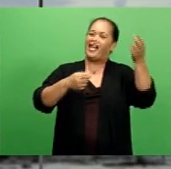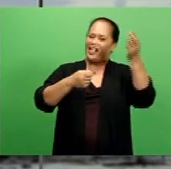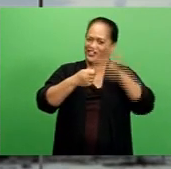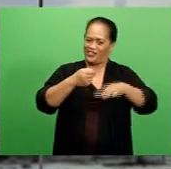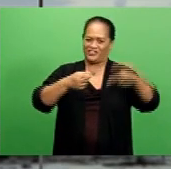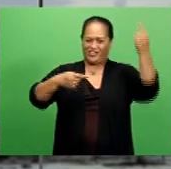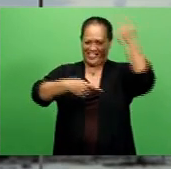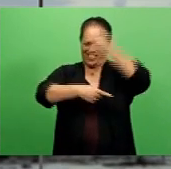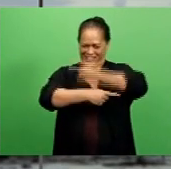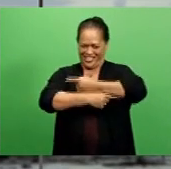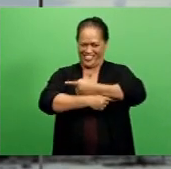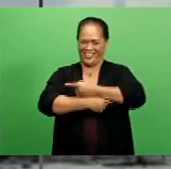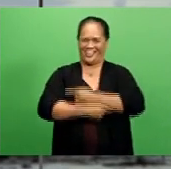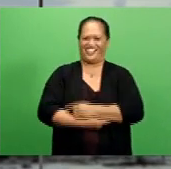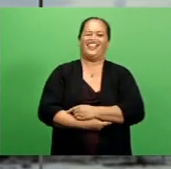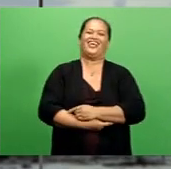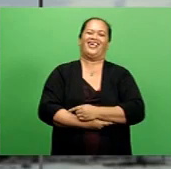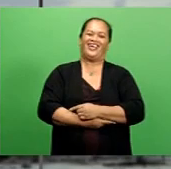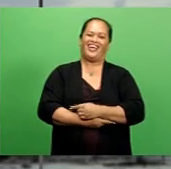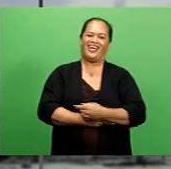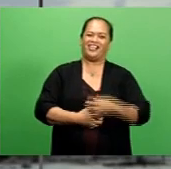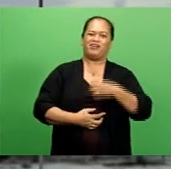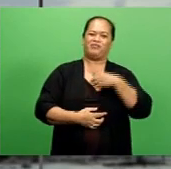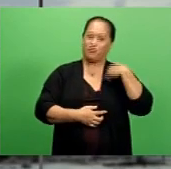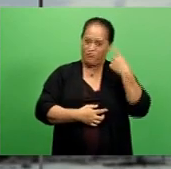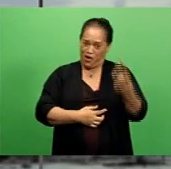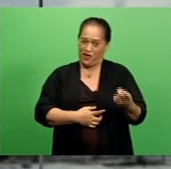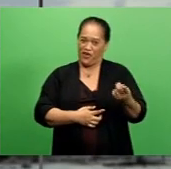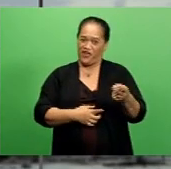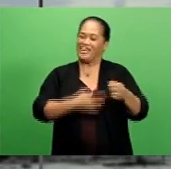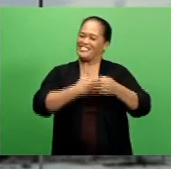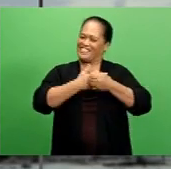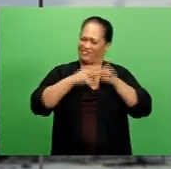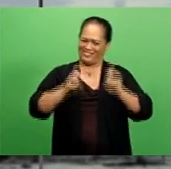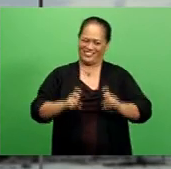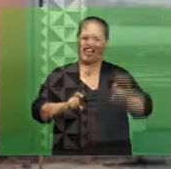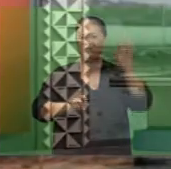be back again tomorrow. Until then, stay safe. Modemanda.